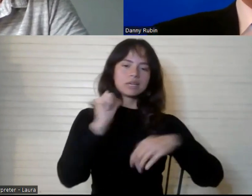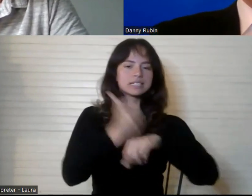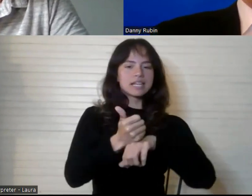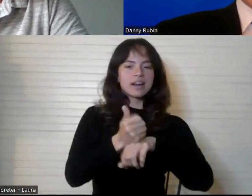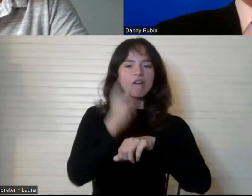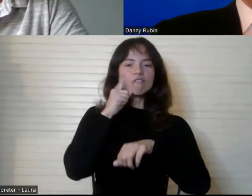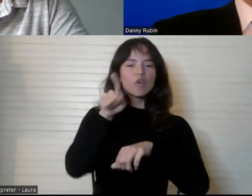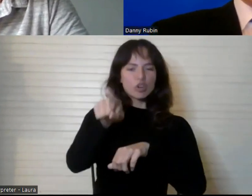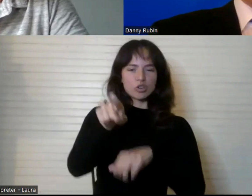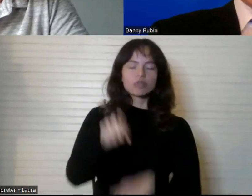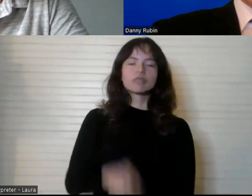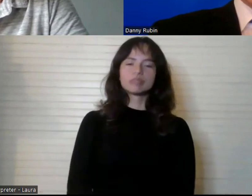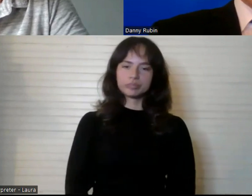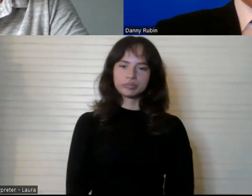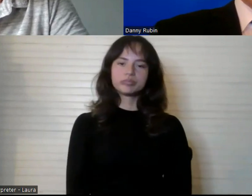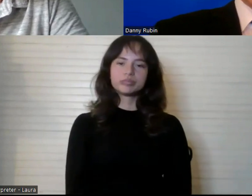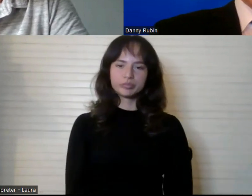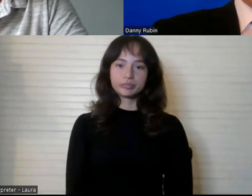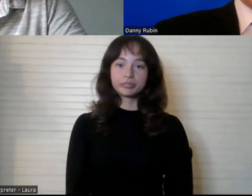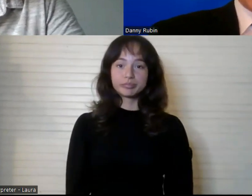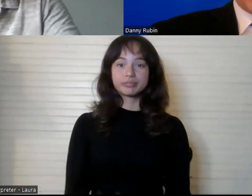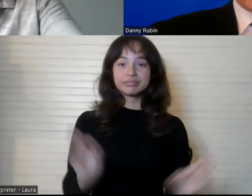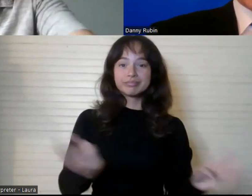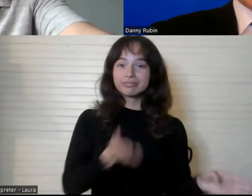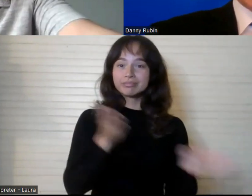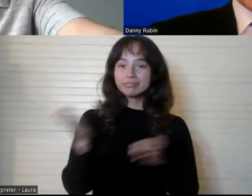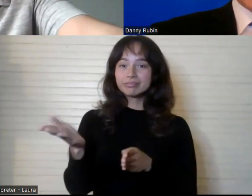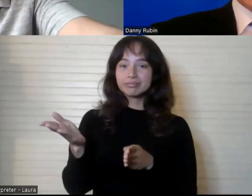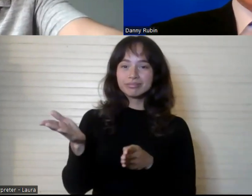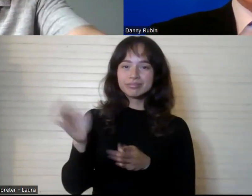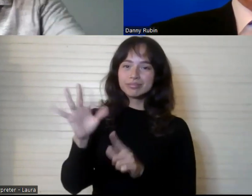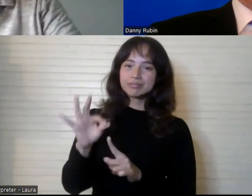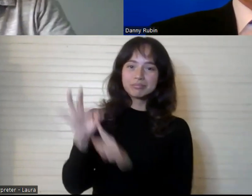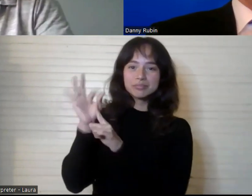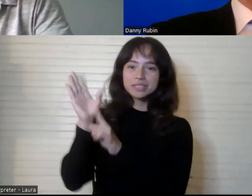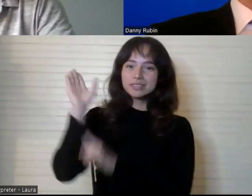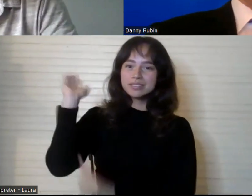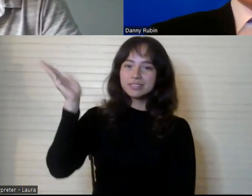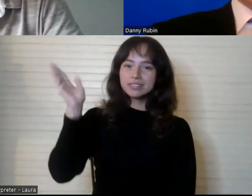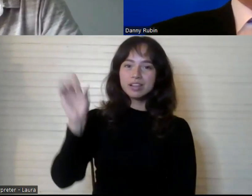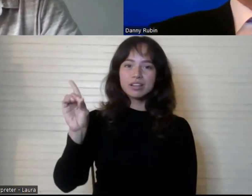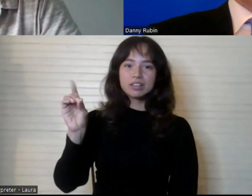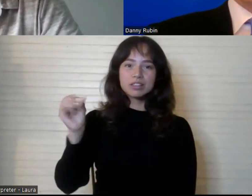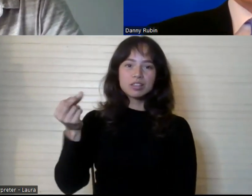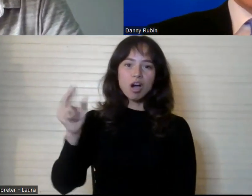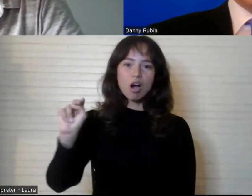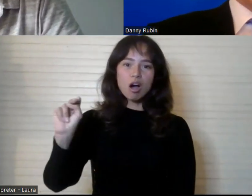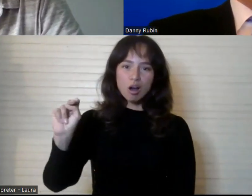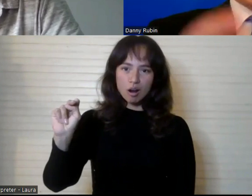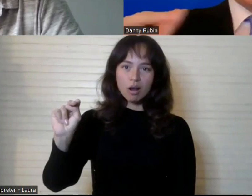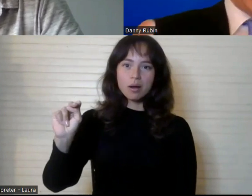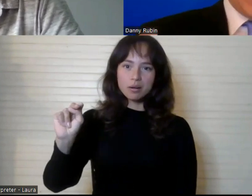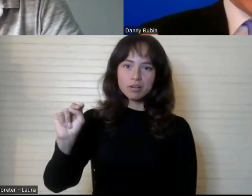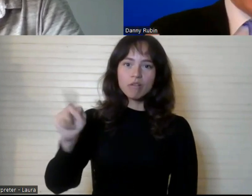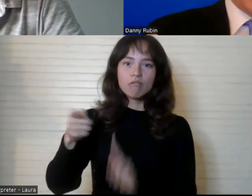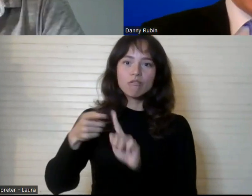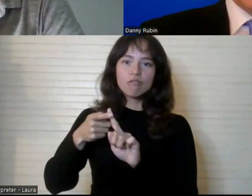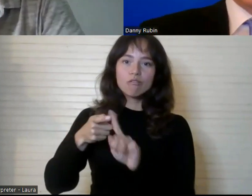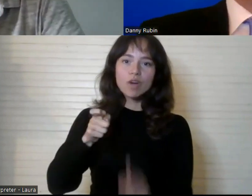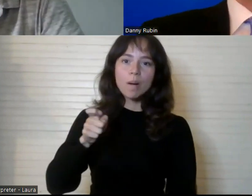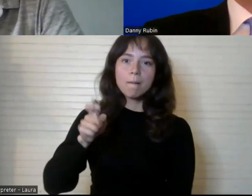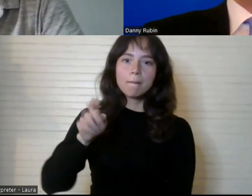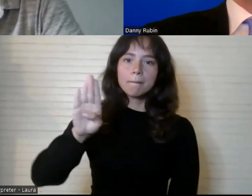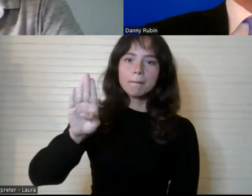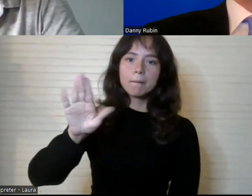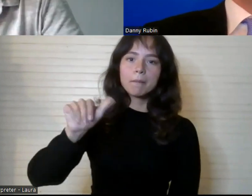to the guest today, Don Blankinship from TechArk Solutions. Don, I'll have you first introduce yourself. I know you wear a lot of hats over